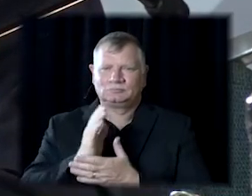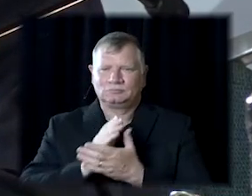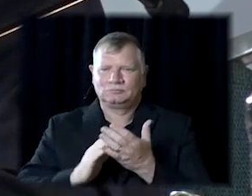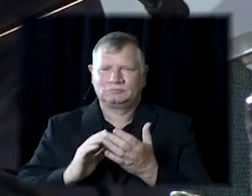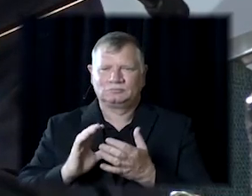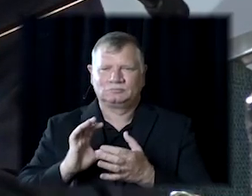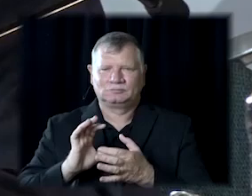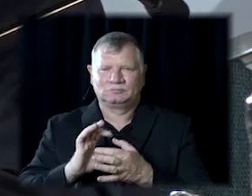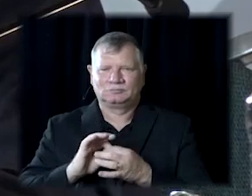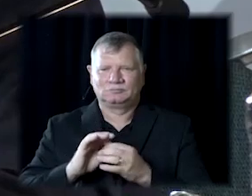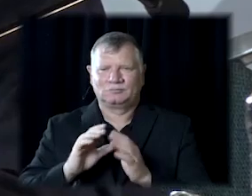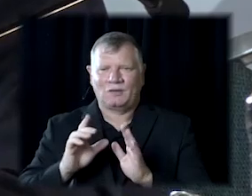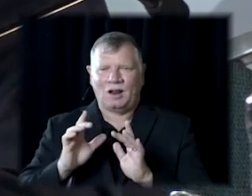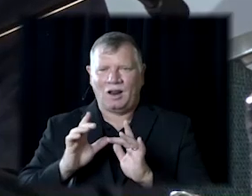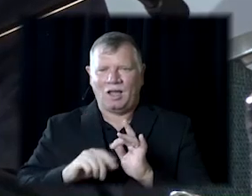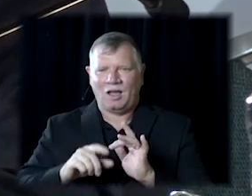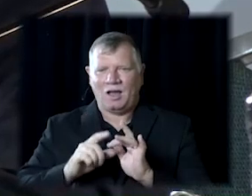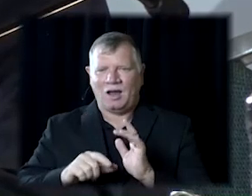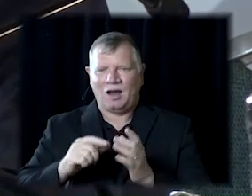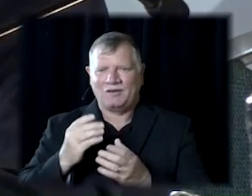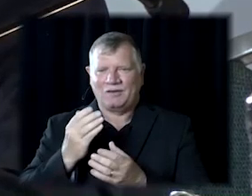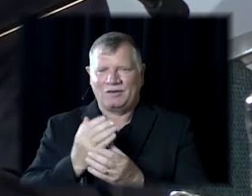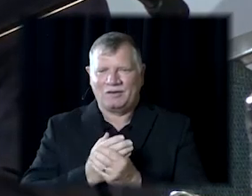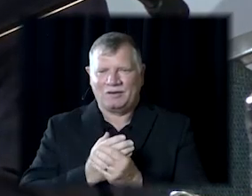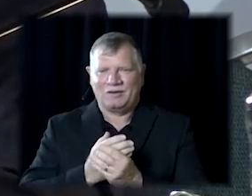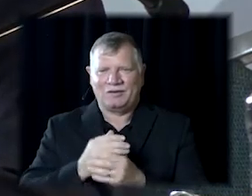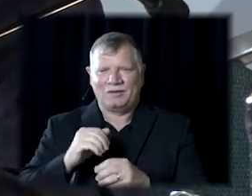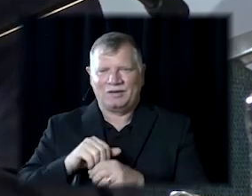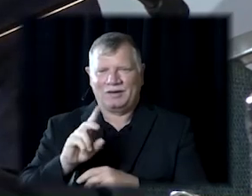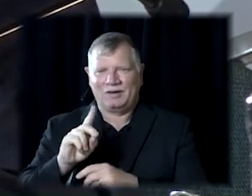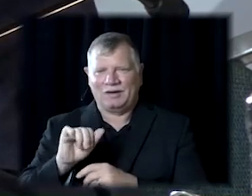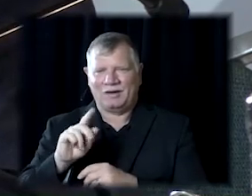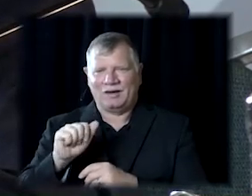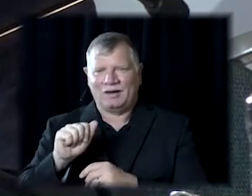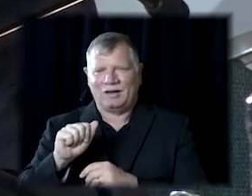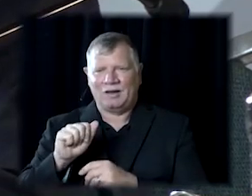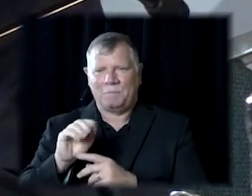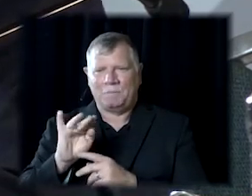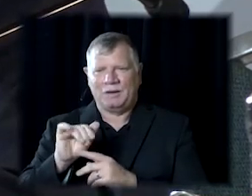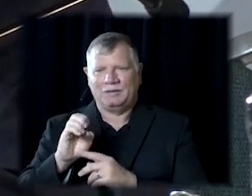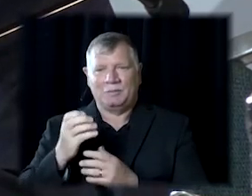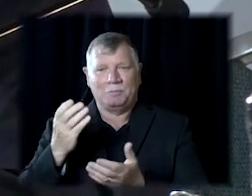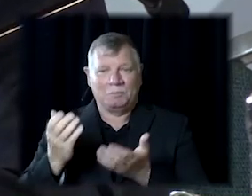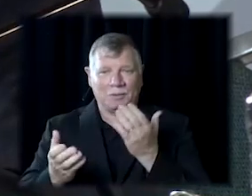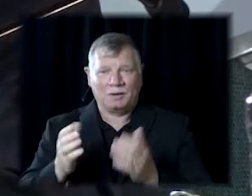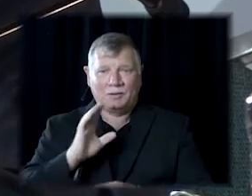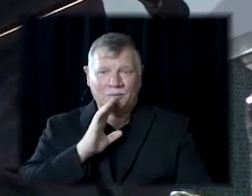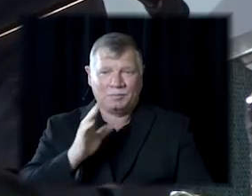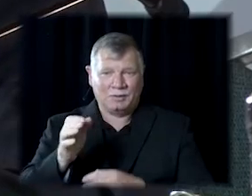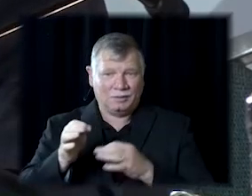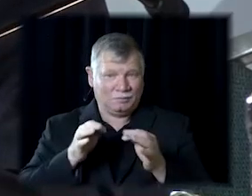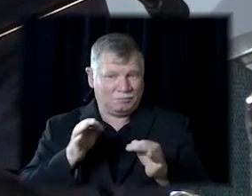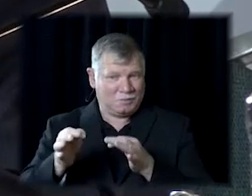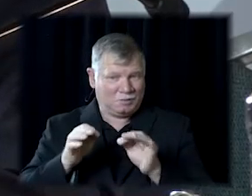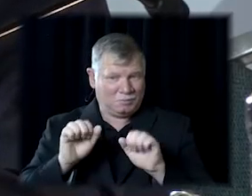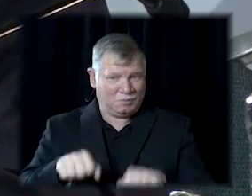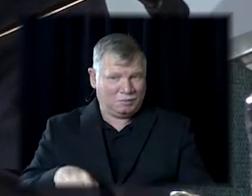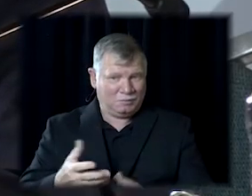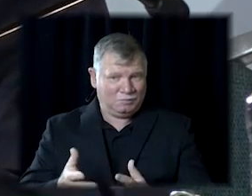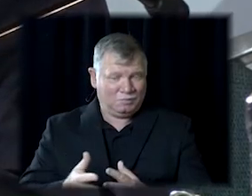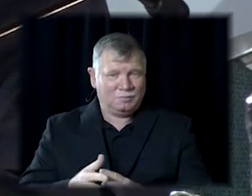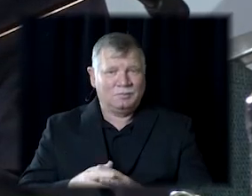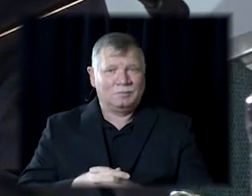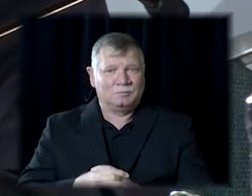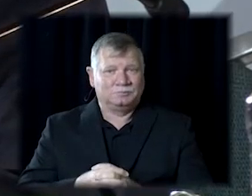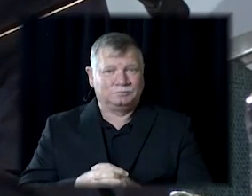some of the lack of the contract being on file in a database, et cetera, may be explained.